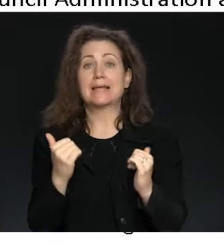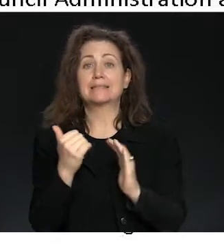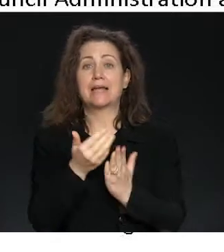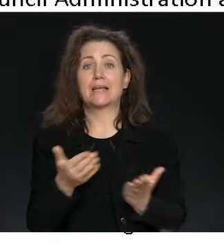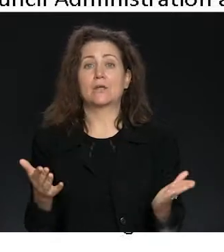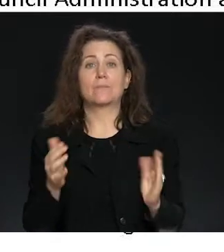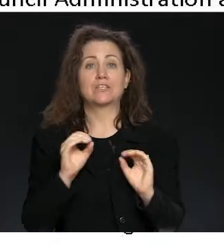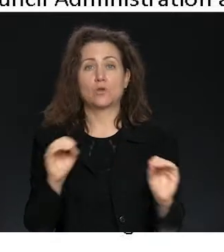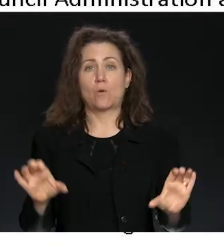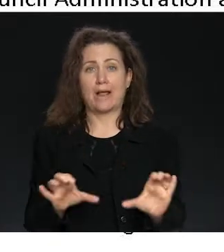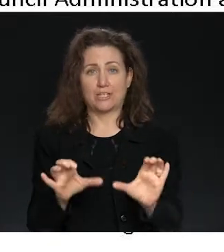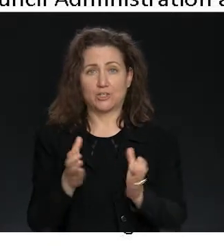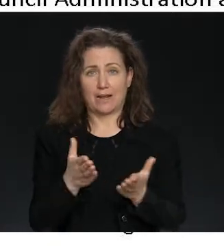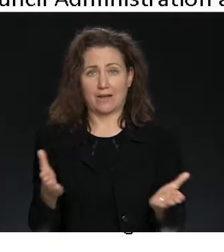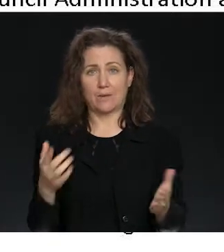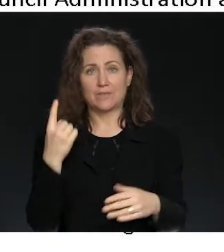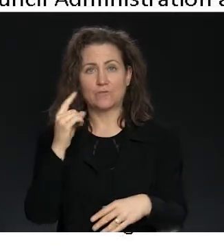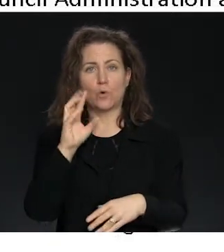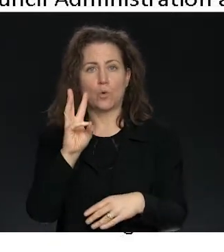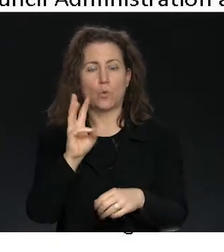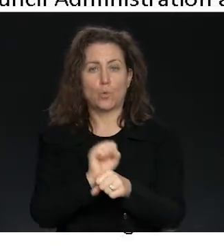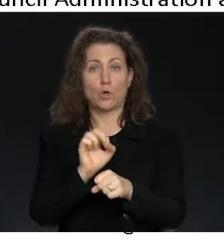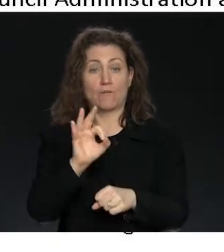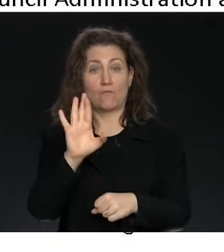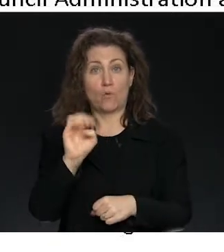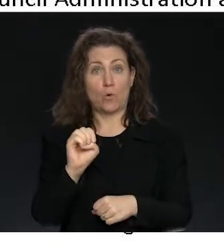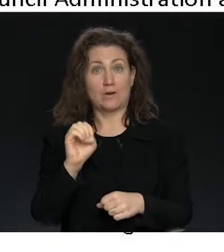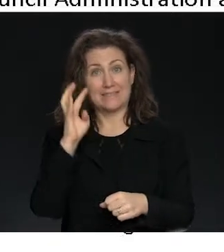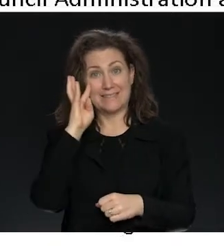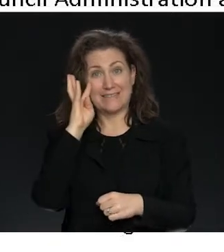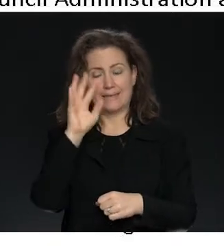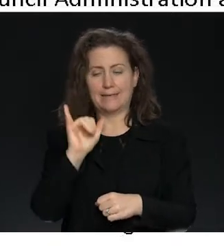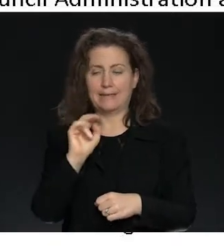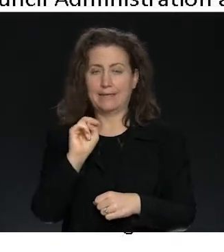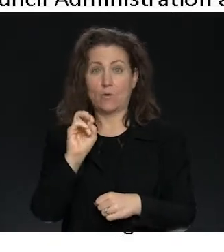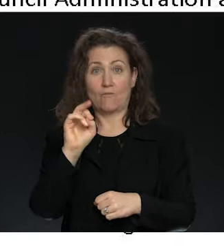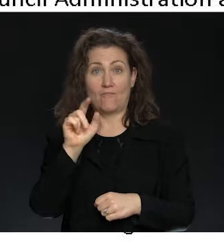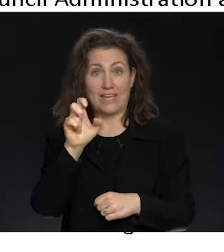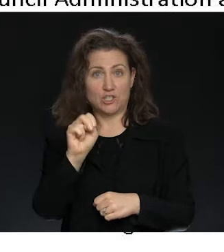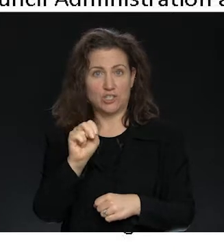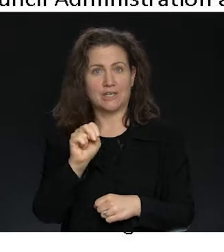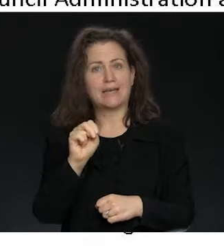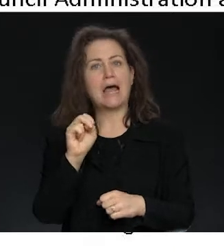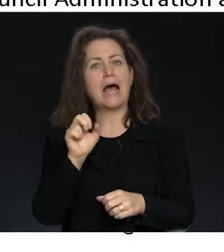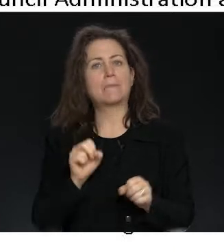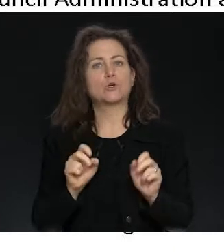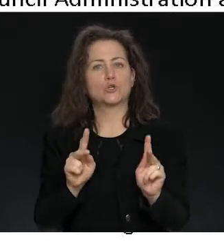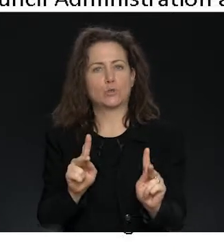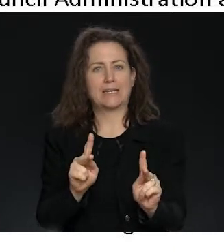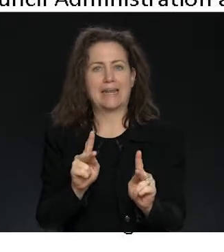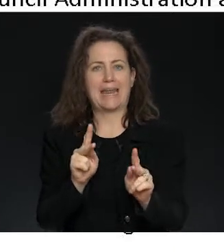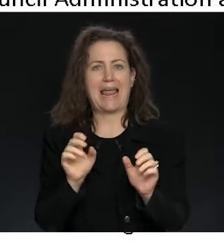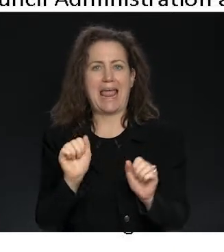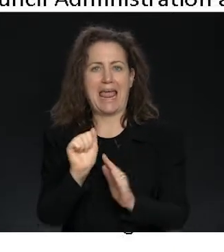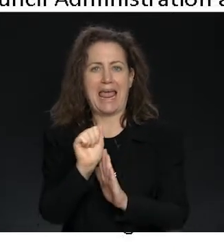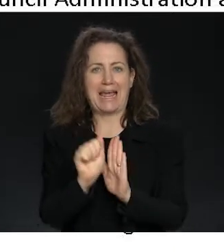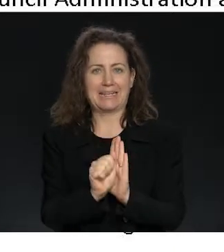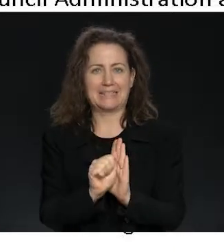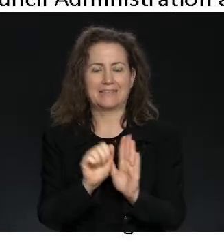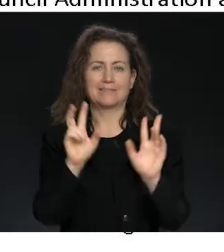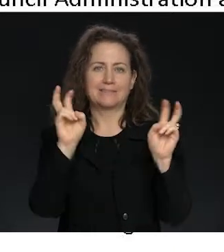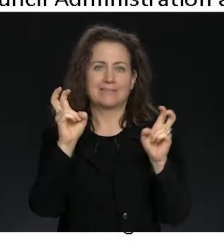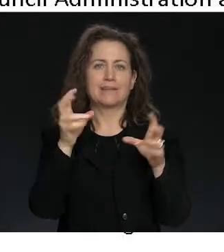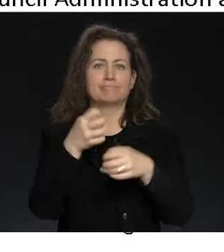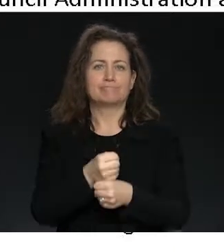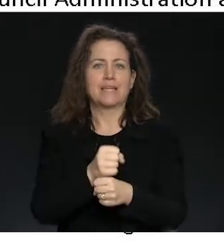Workforce Innovation and Opportunity Act. We also refer to that as WIOA and those initiatives